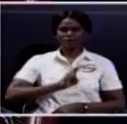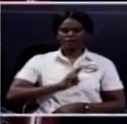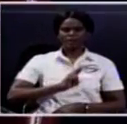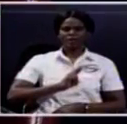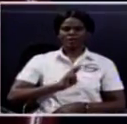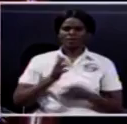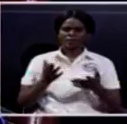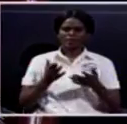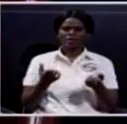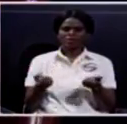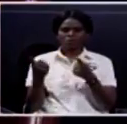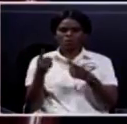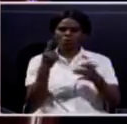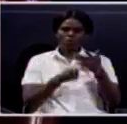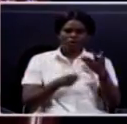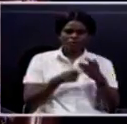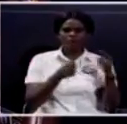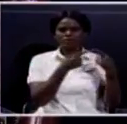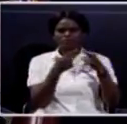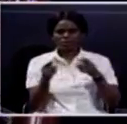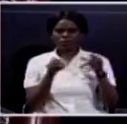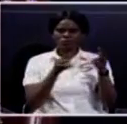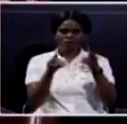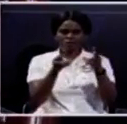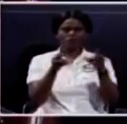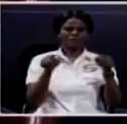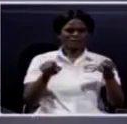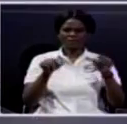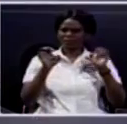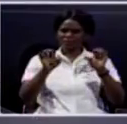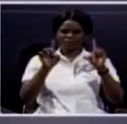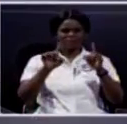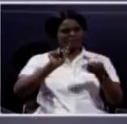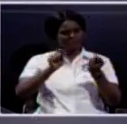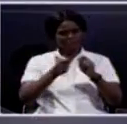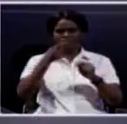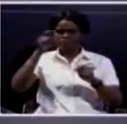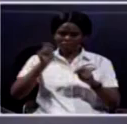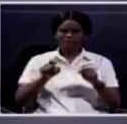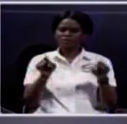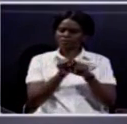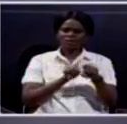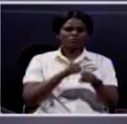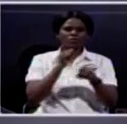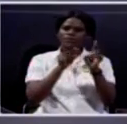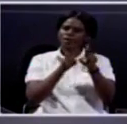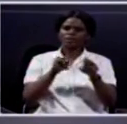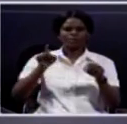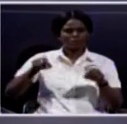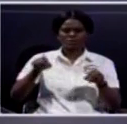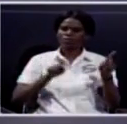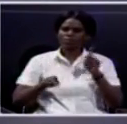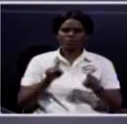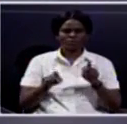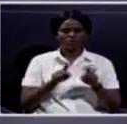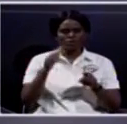Argentina. When you go to St. Lawrence Seaway, you take the boat this side. This kind of education must change. It does not respond to the needs of our people.